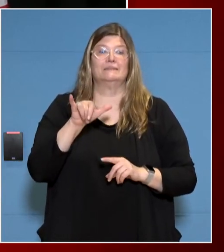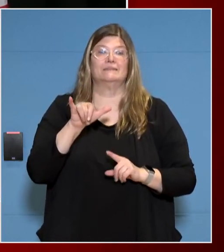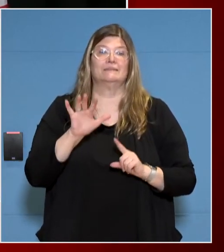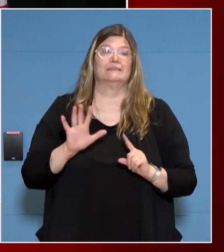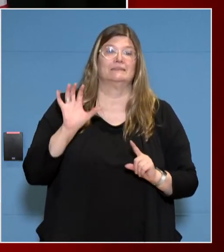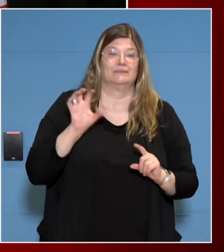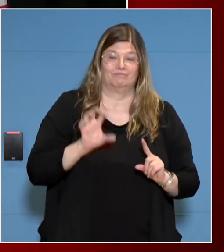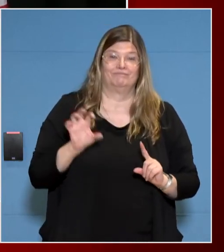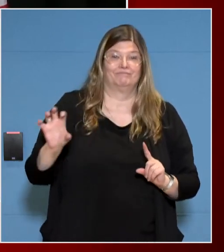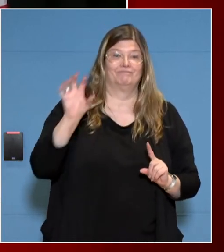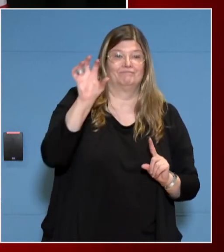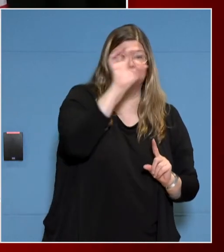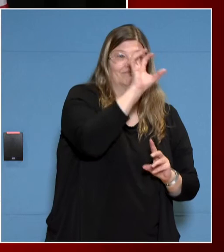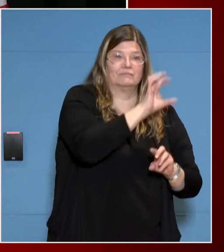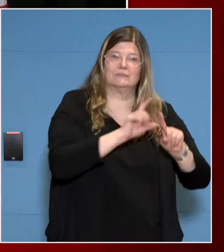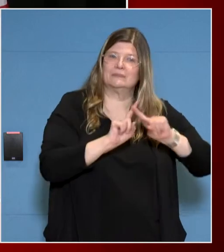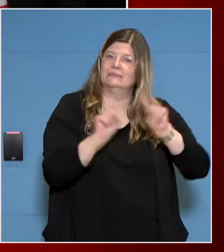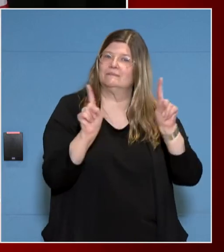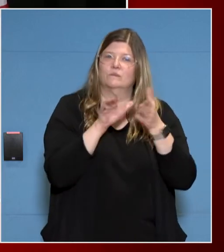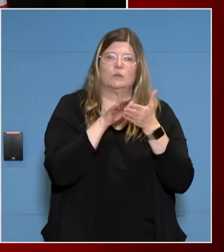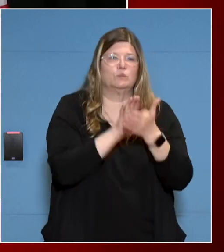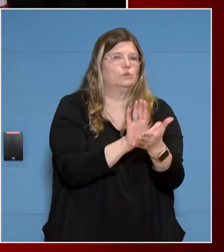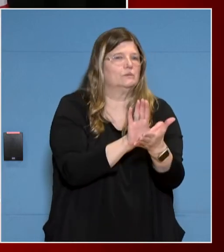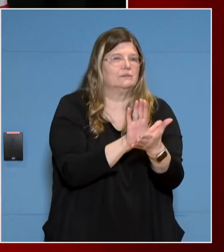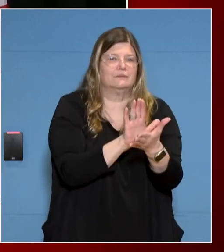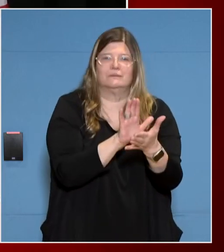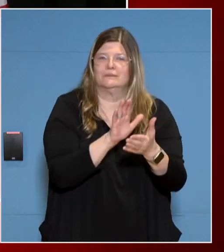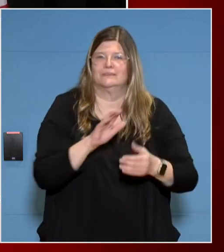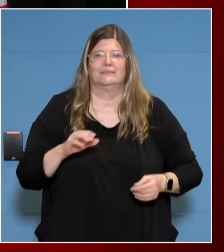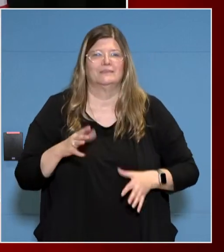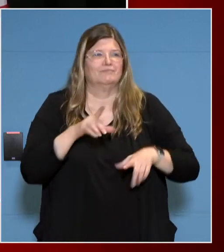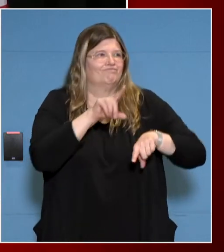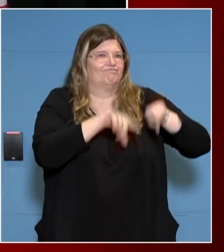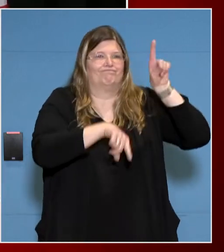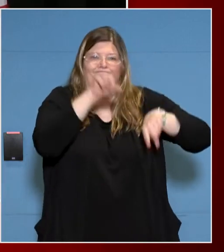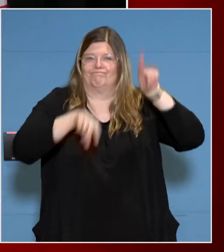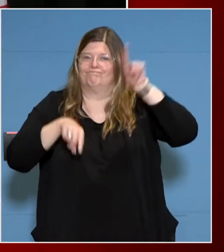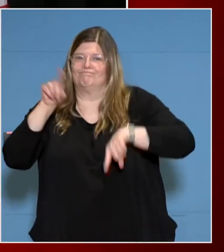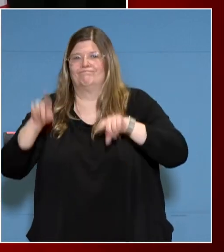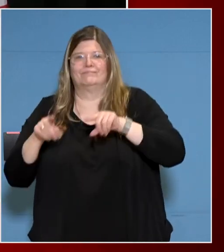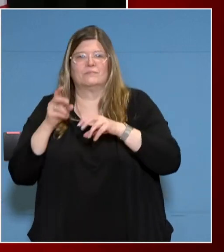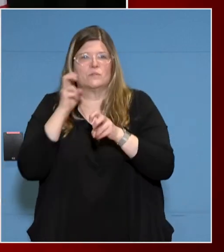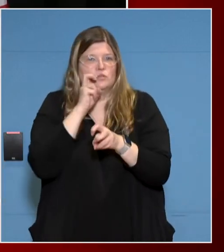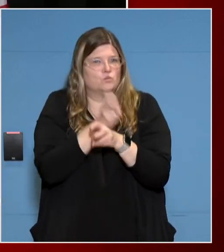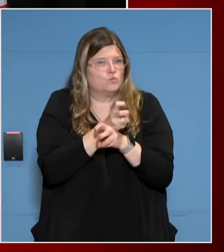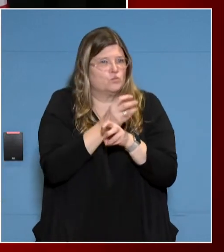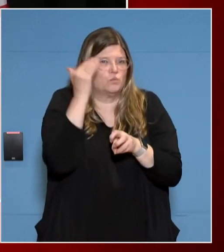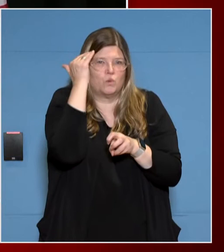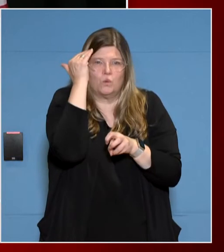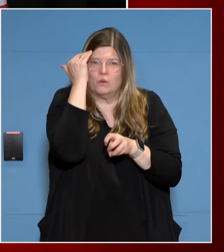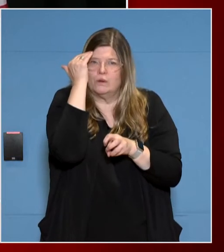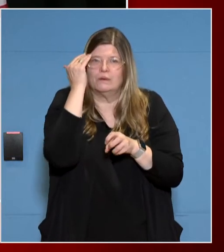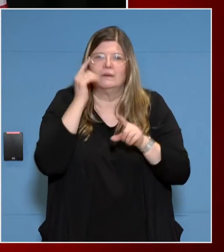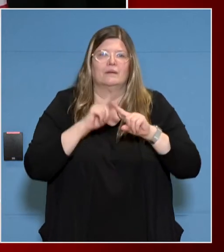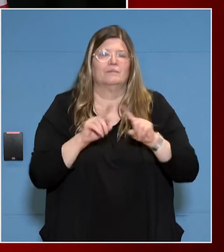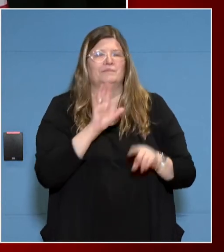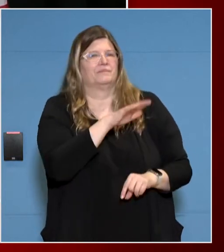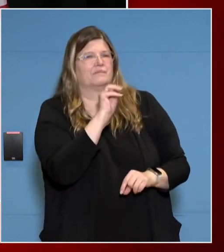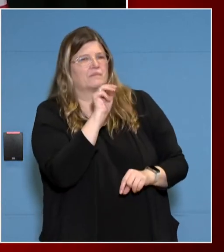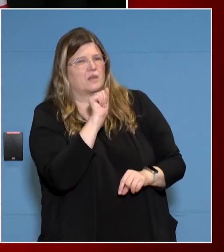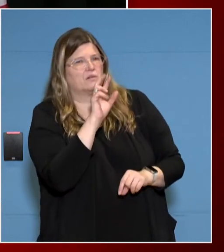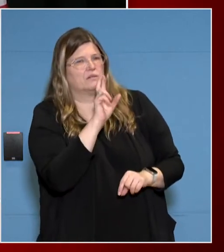my last question on this line, and I appreciate Sure. your patience with me. No problem. So I no longer see continuity of government in the list, but I see essential